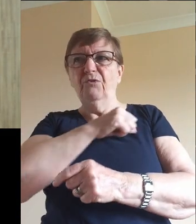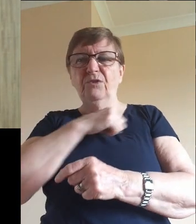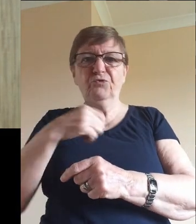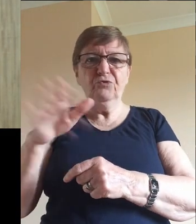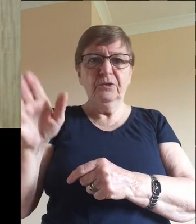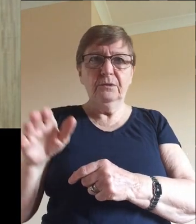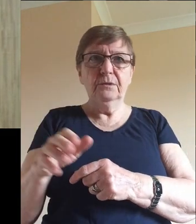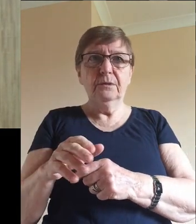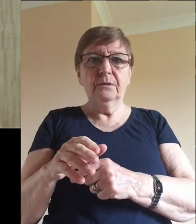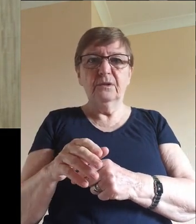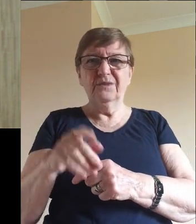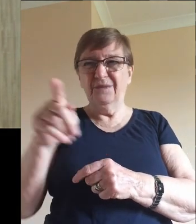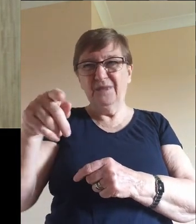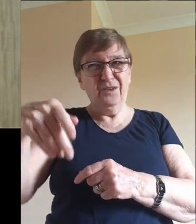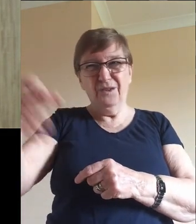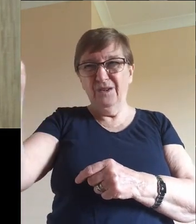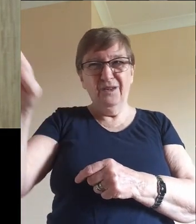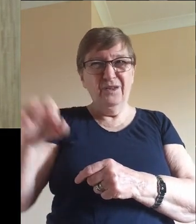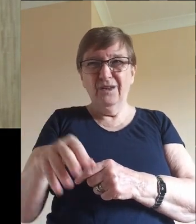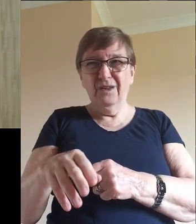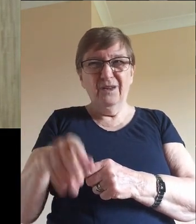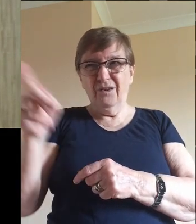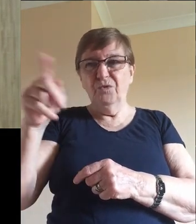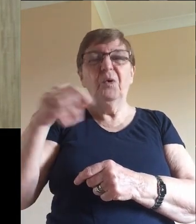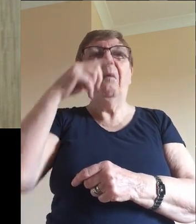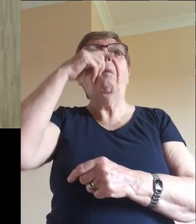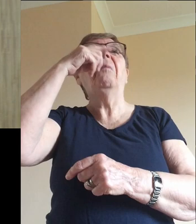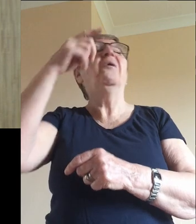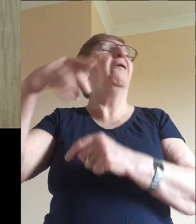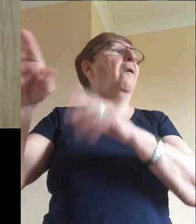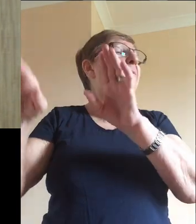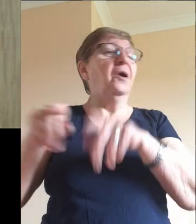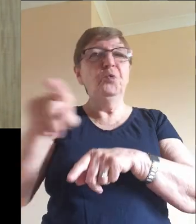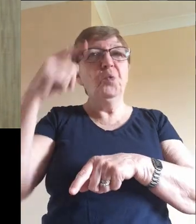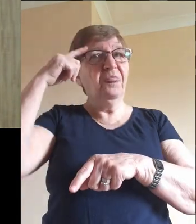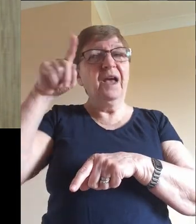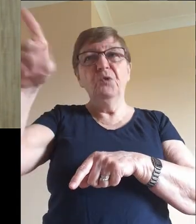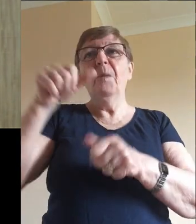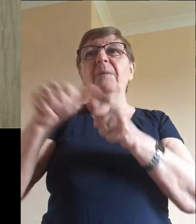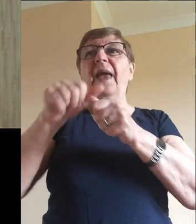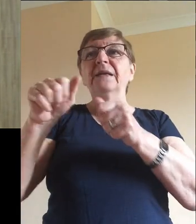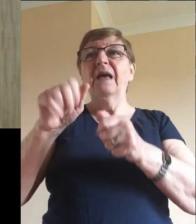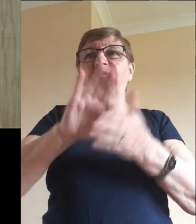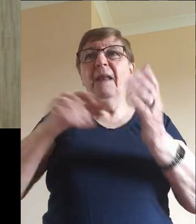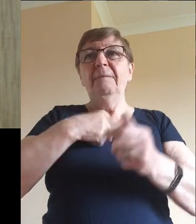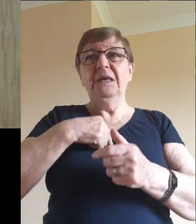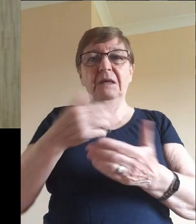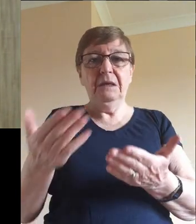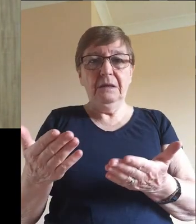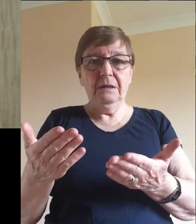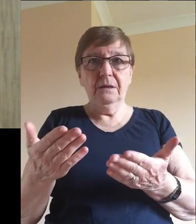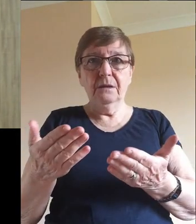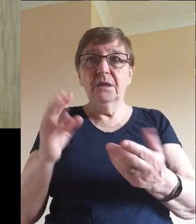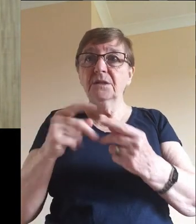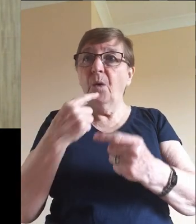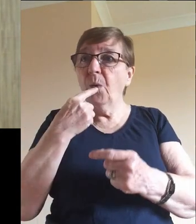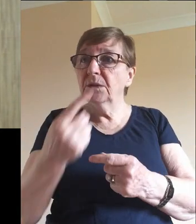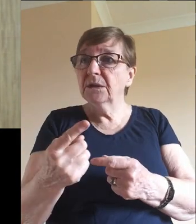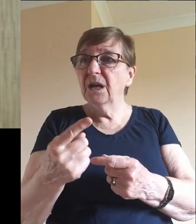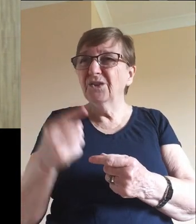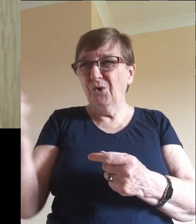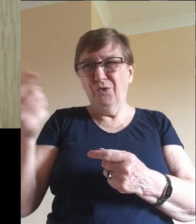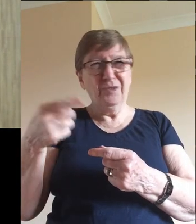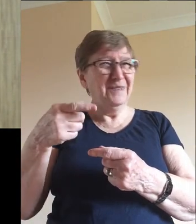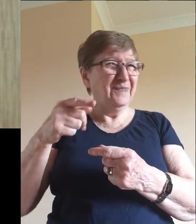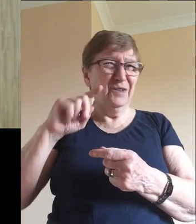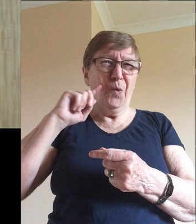says to you things like, oh, you're just a stuck-up so-and-so, when someone says to you, oh, these kind of fairy tales, why